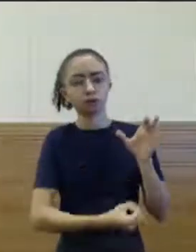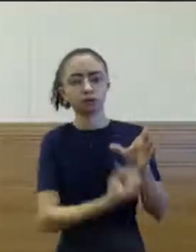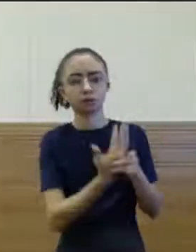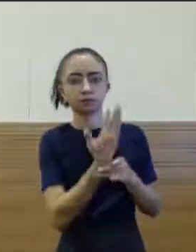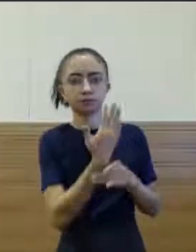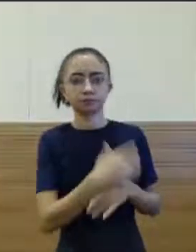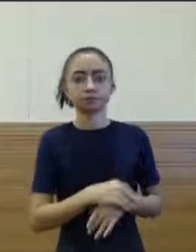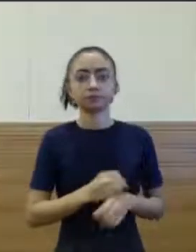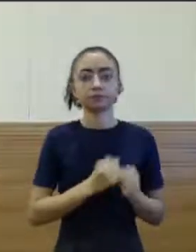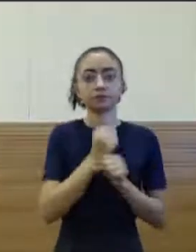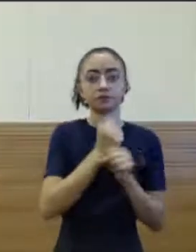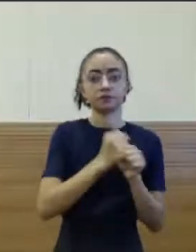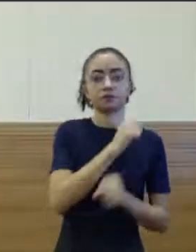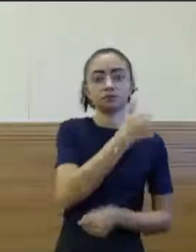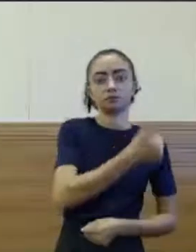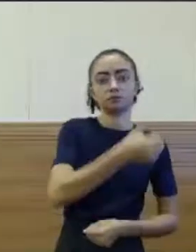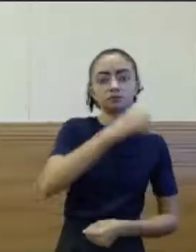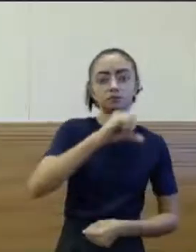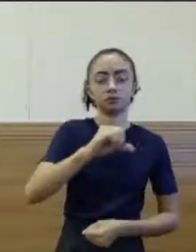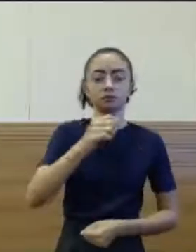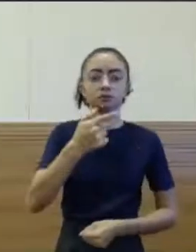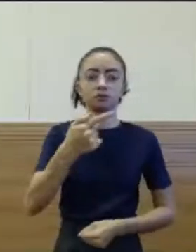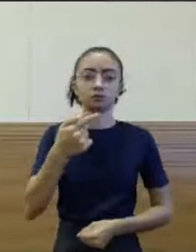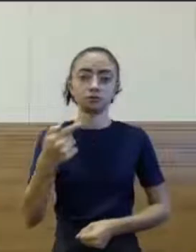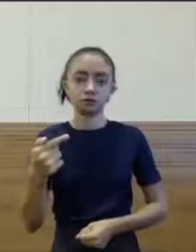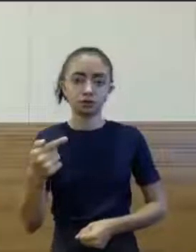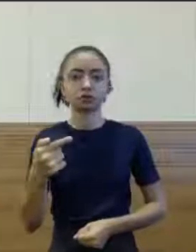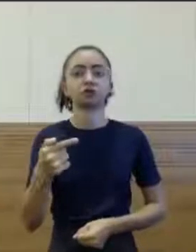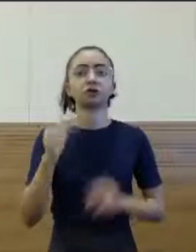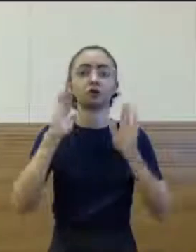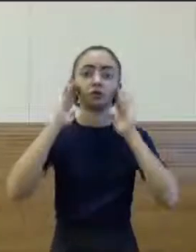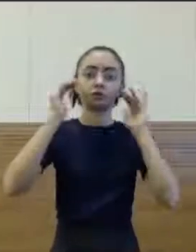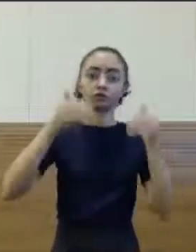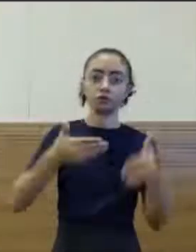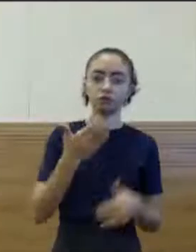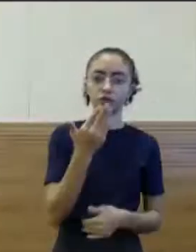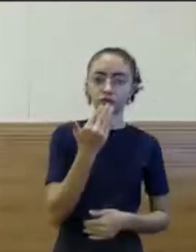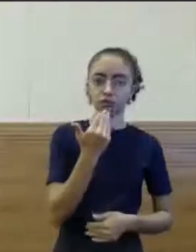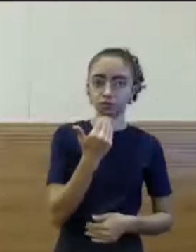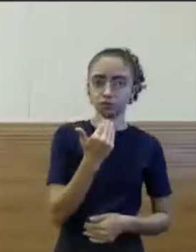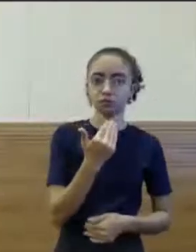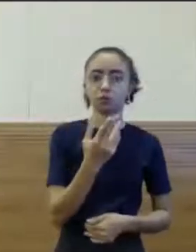1997, directed to nutritional education, and